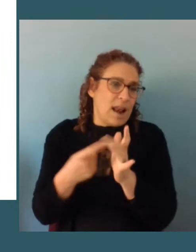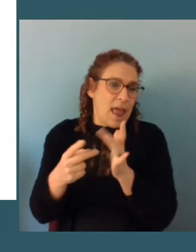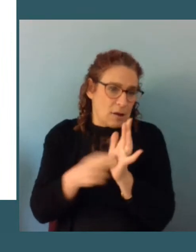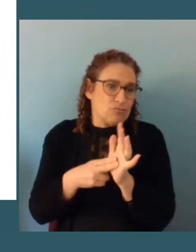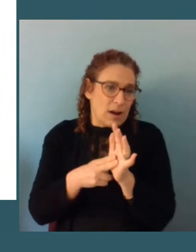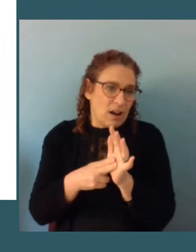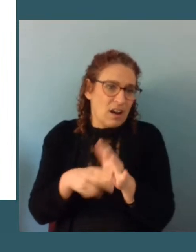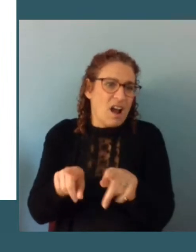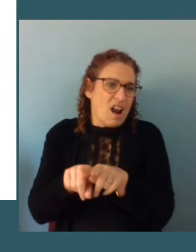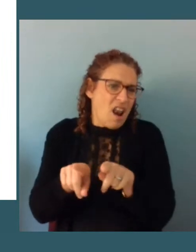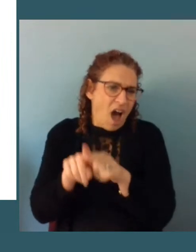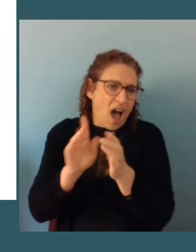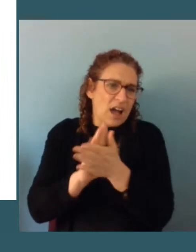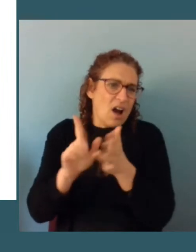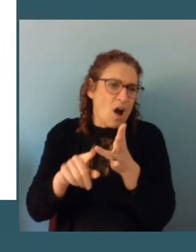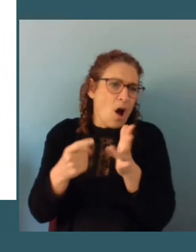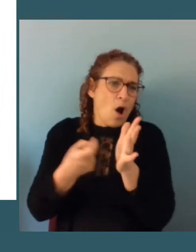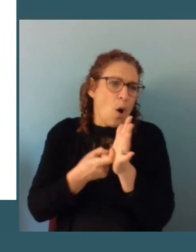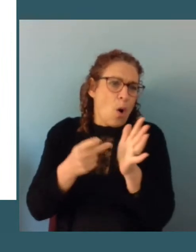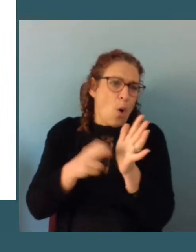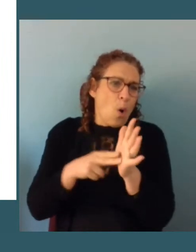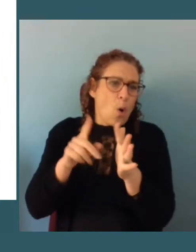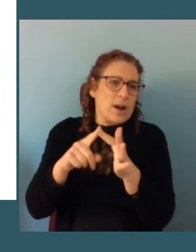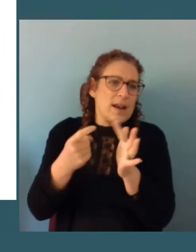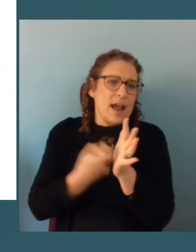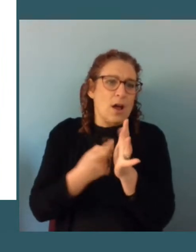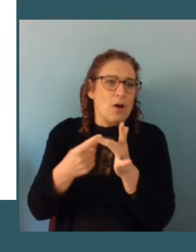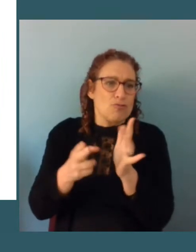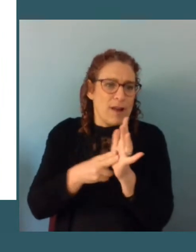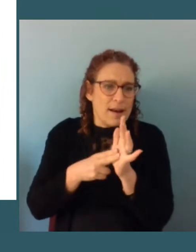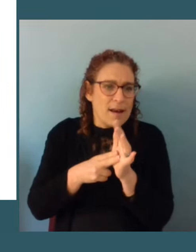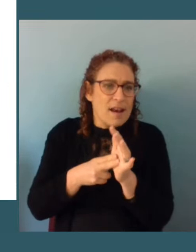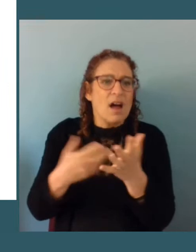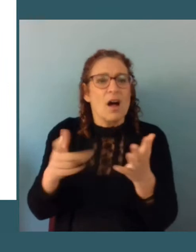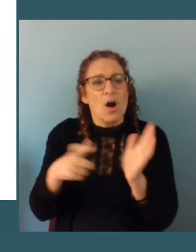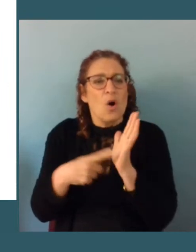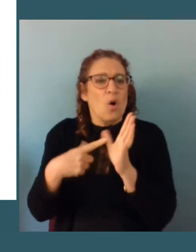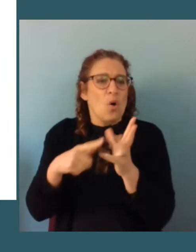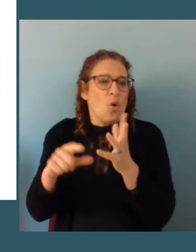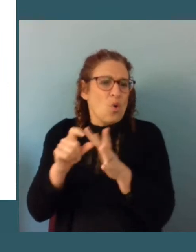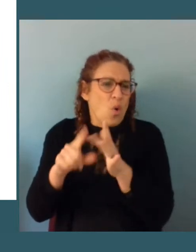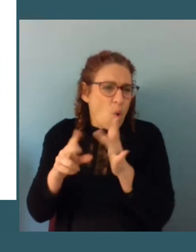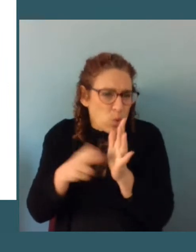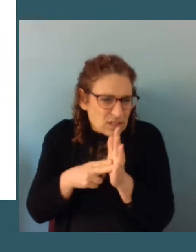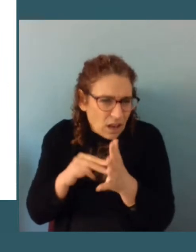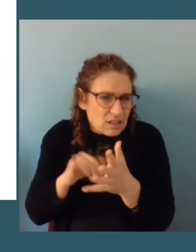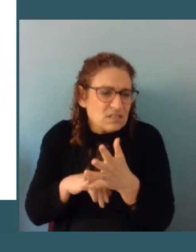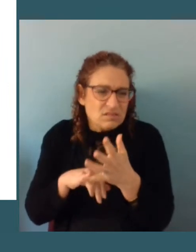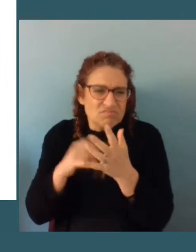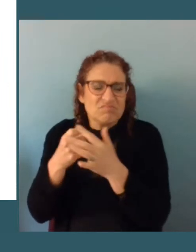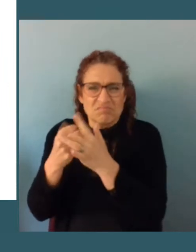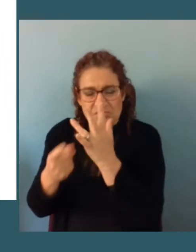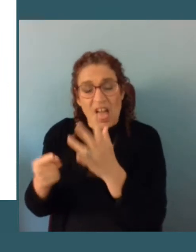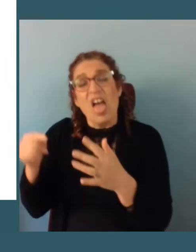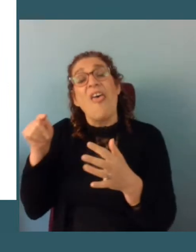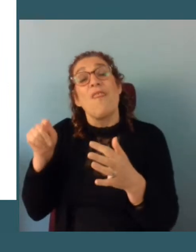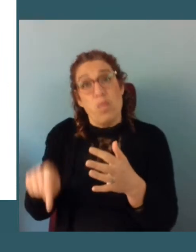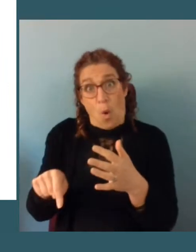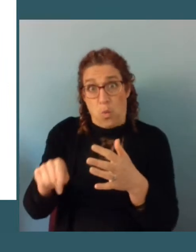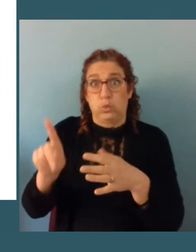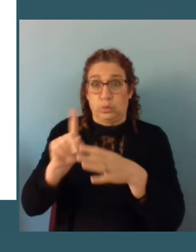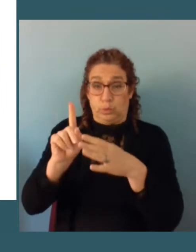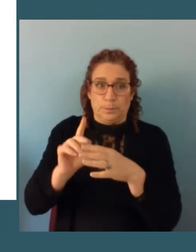of claudins that influence the tight junctions. So, a skew